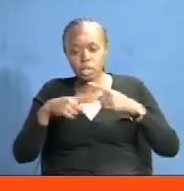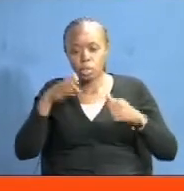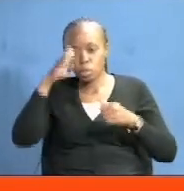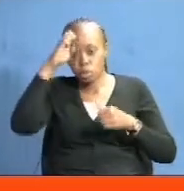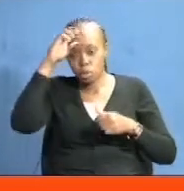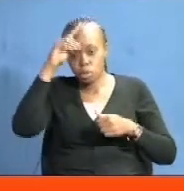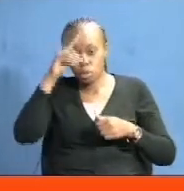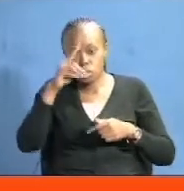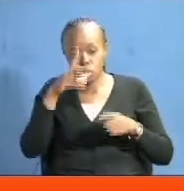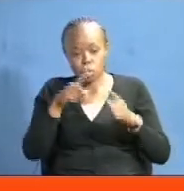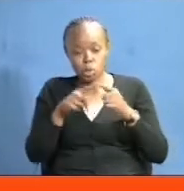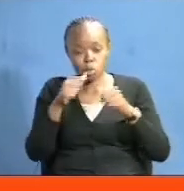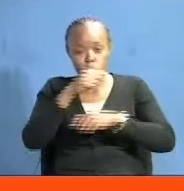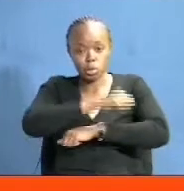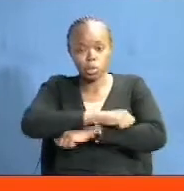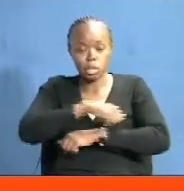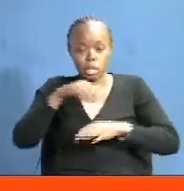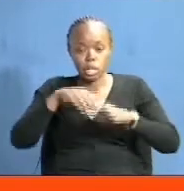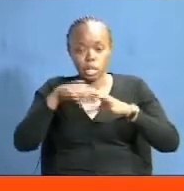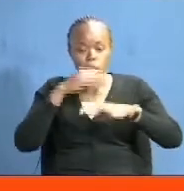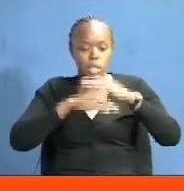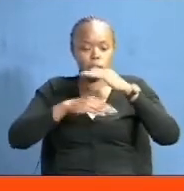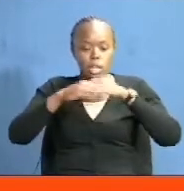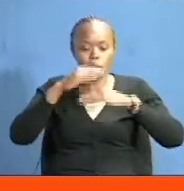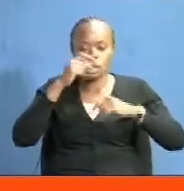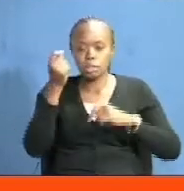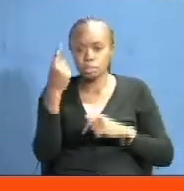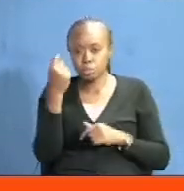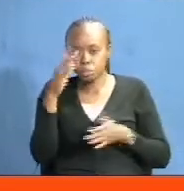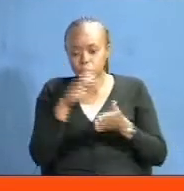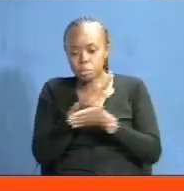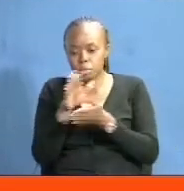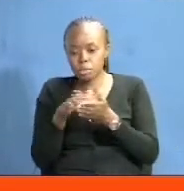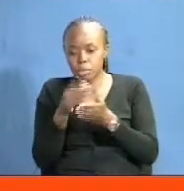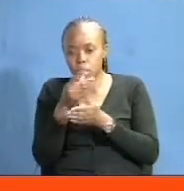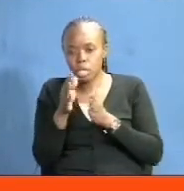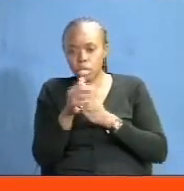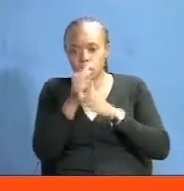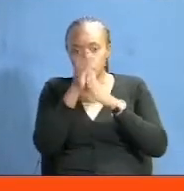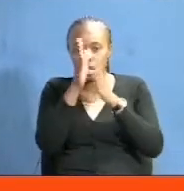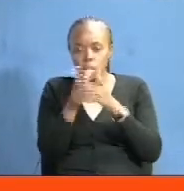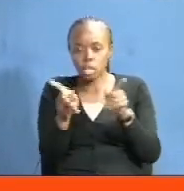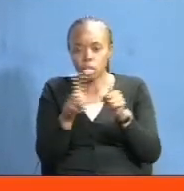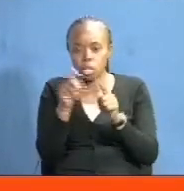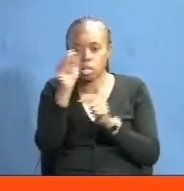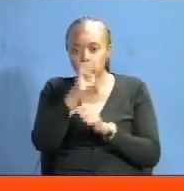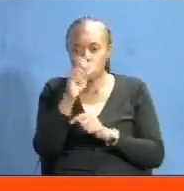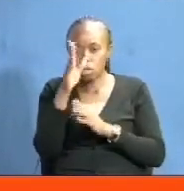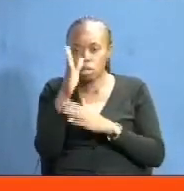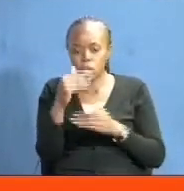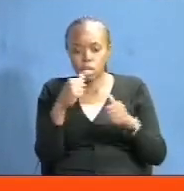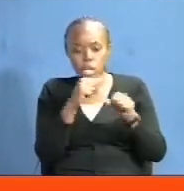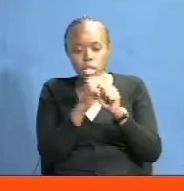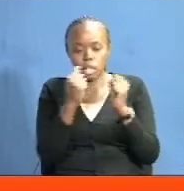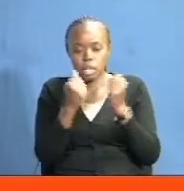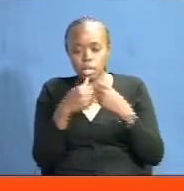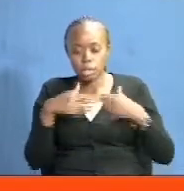education to students within universities. They understand the place of leaders, the place of politics in shaping their